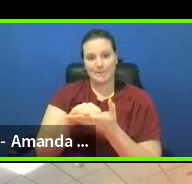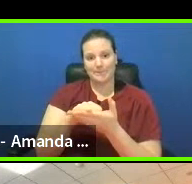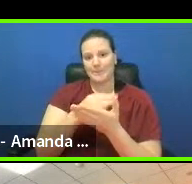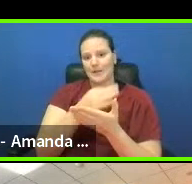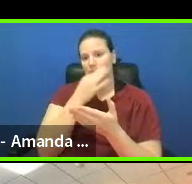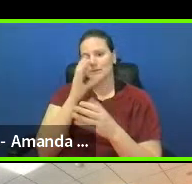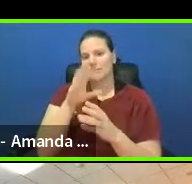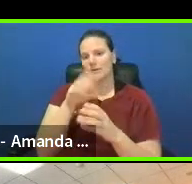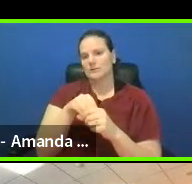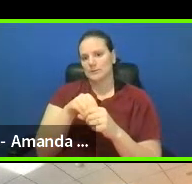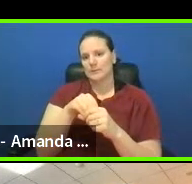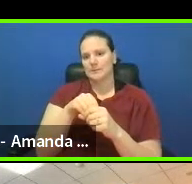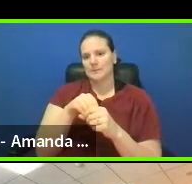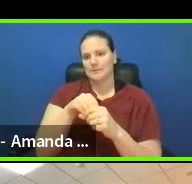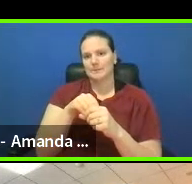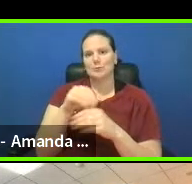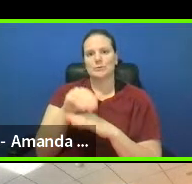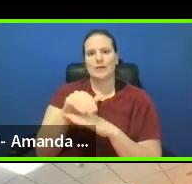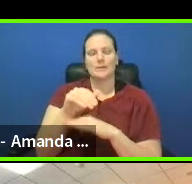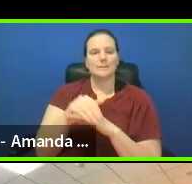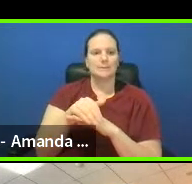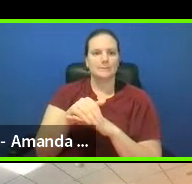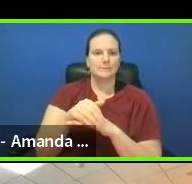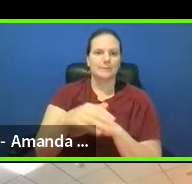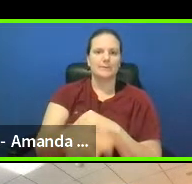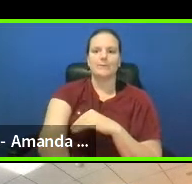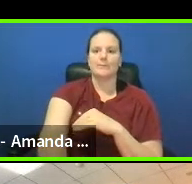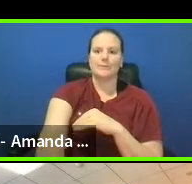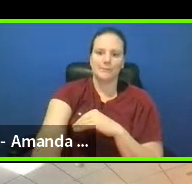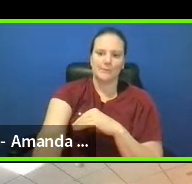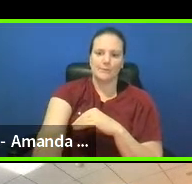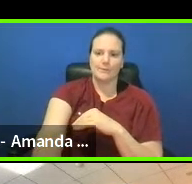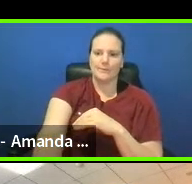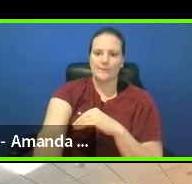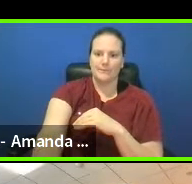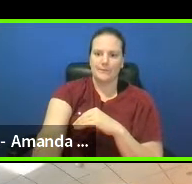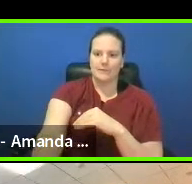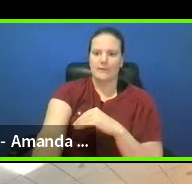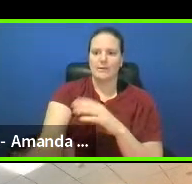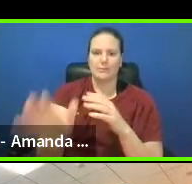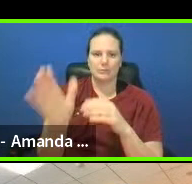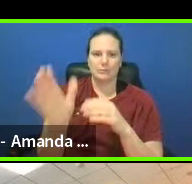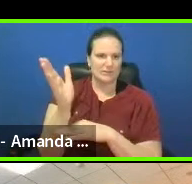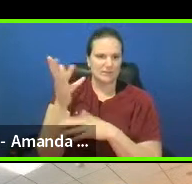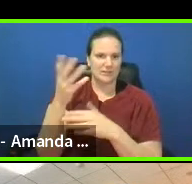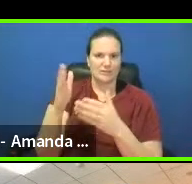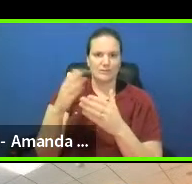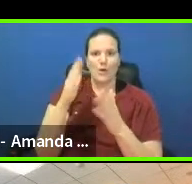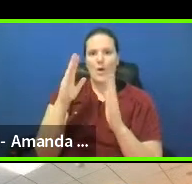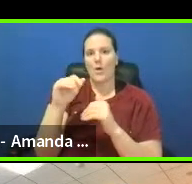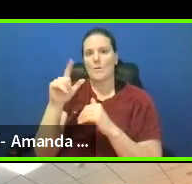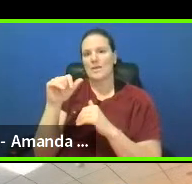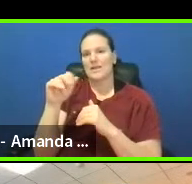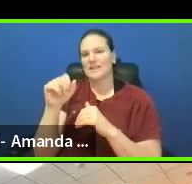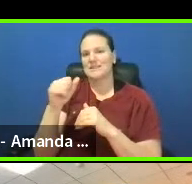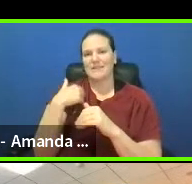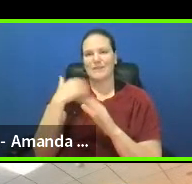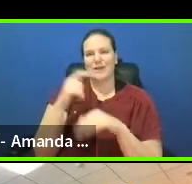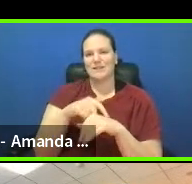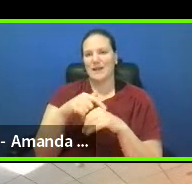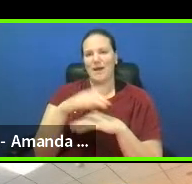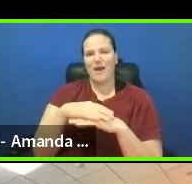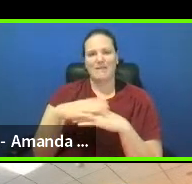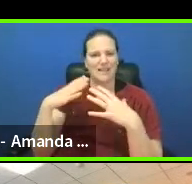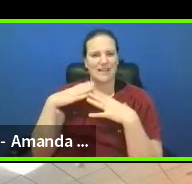excellent participation this evening and the excellent presentation. That's all I have to say. And I hope Lynn's having a great time on her